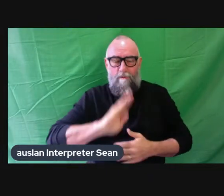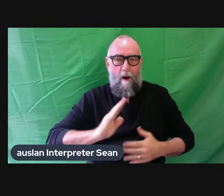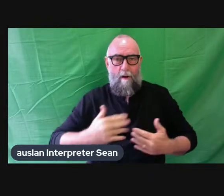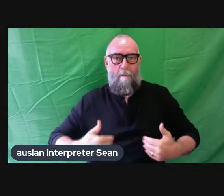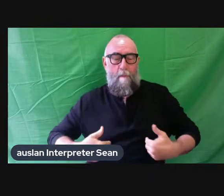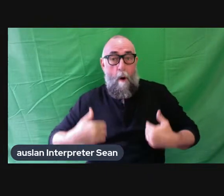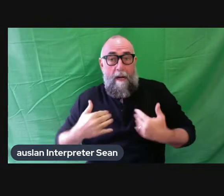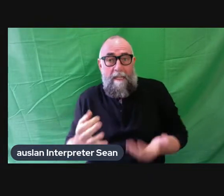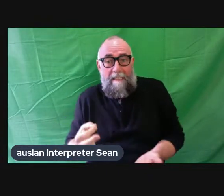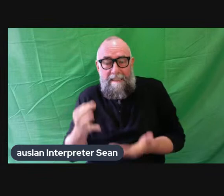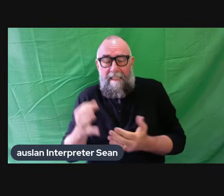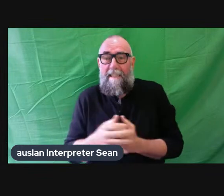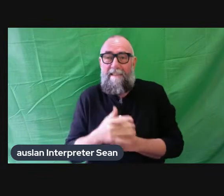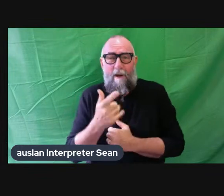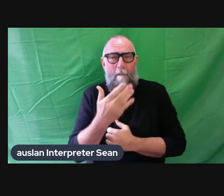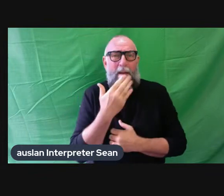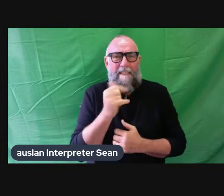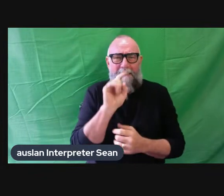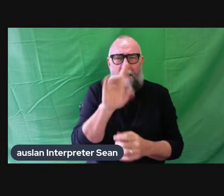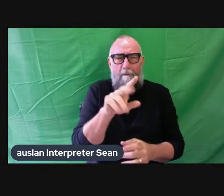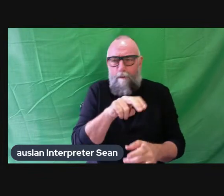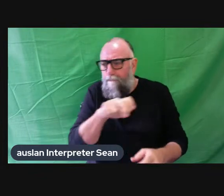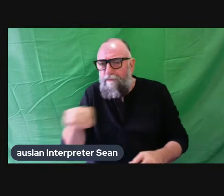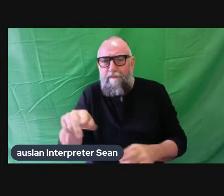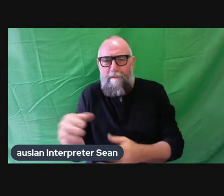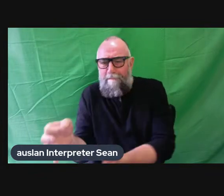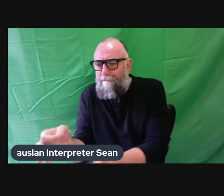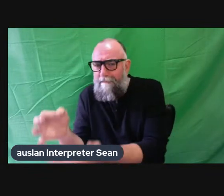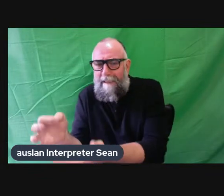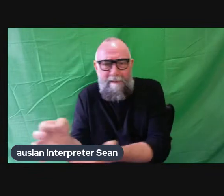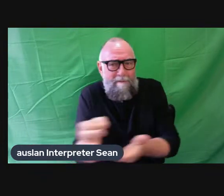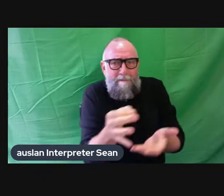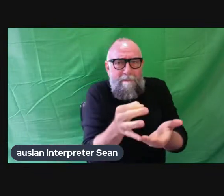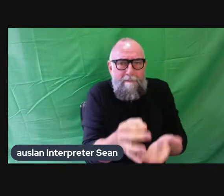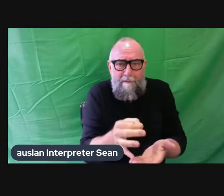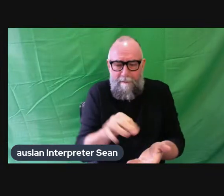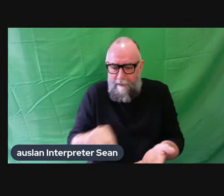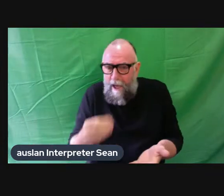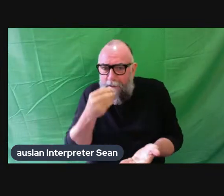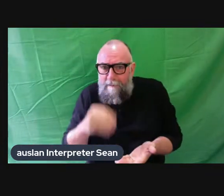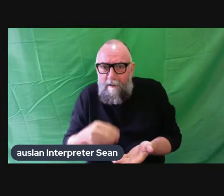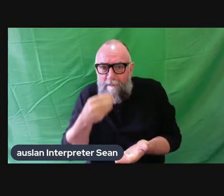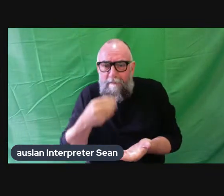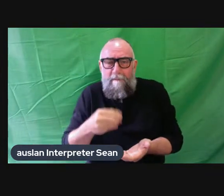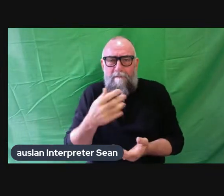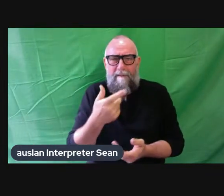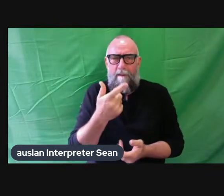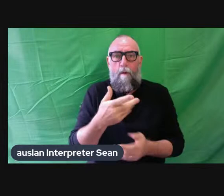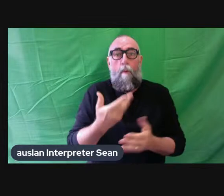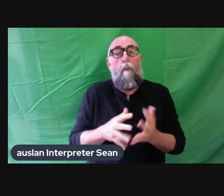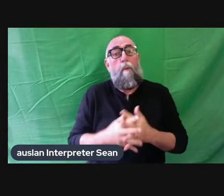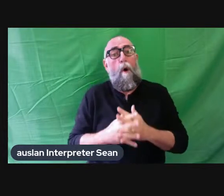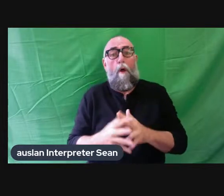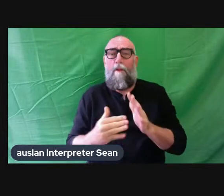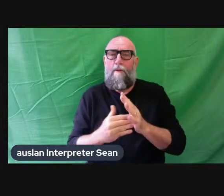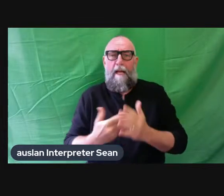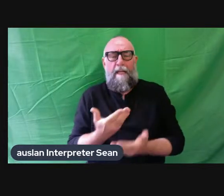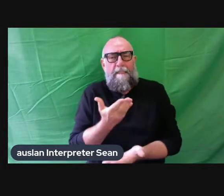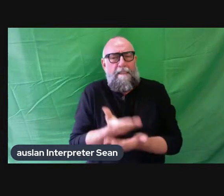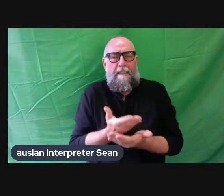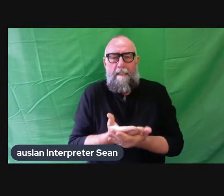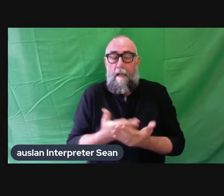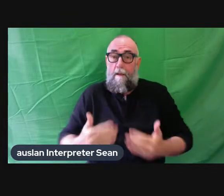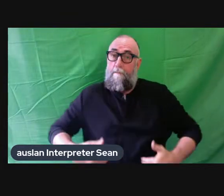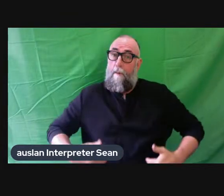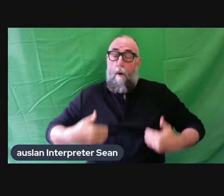some sweeties and grab a spot at a table, I'm sure that you're going to find this morning's morning tea